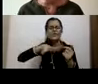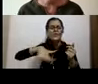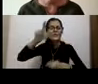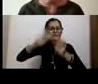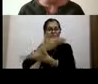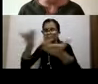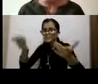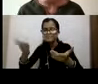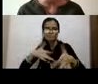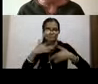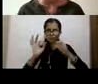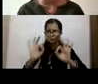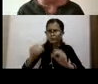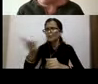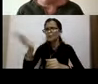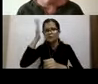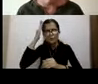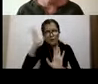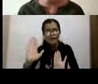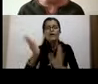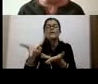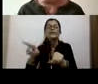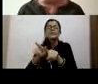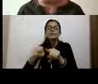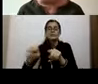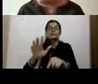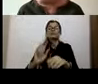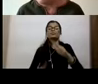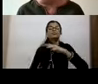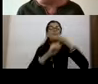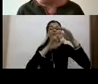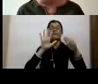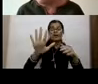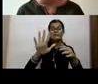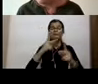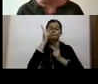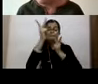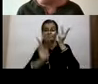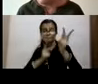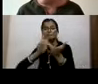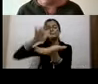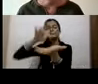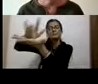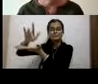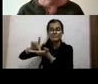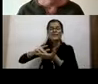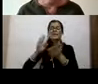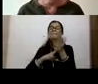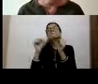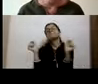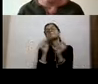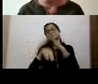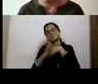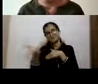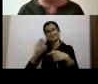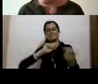on the map. People knew about it. And now, of course, it's among the top five destinations in Missouri. So there's been a lot of transformation